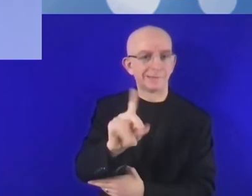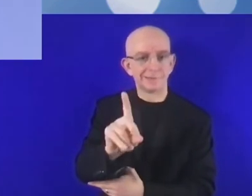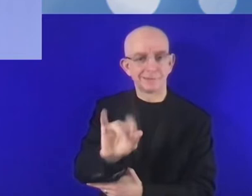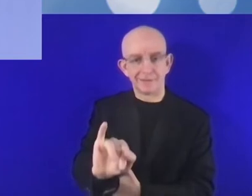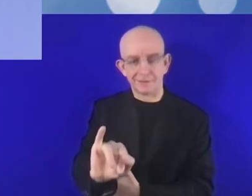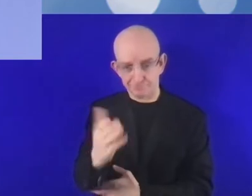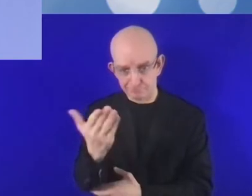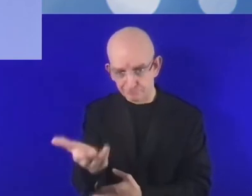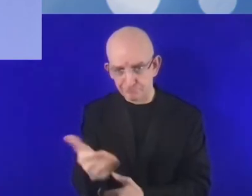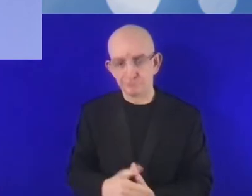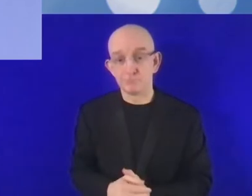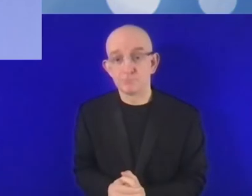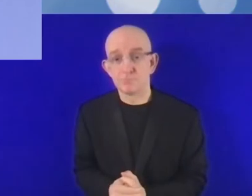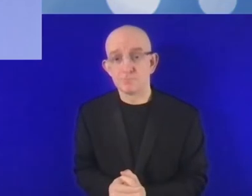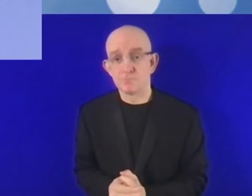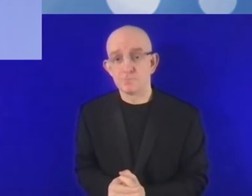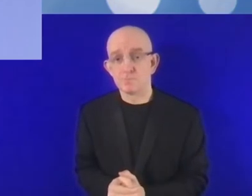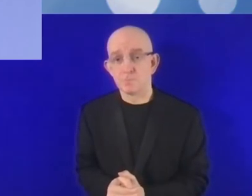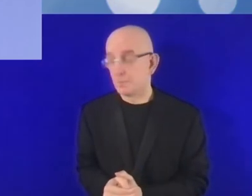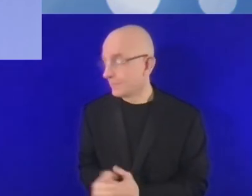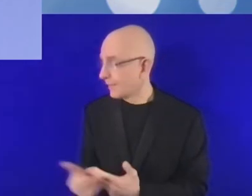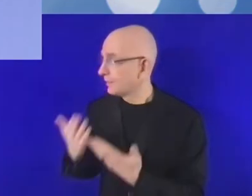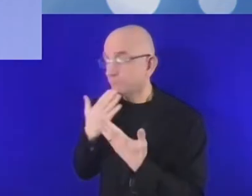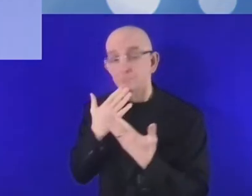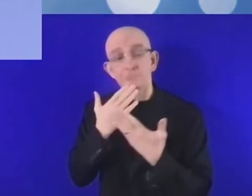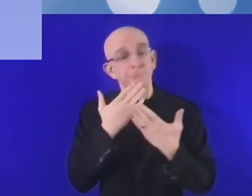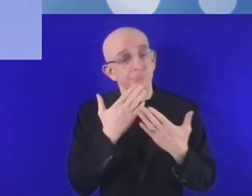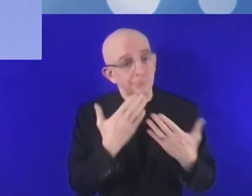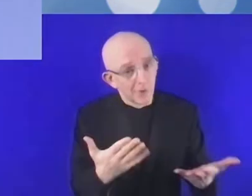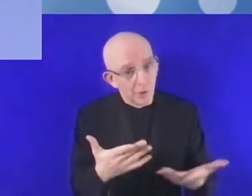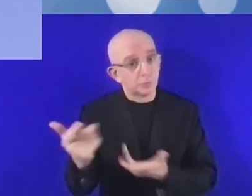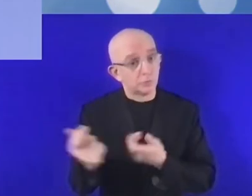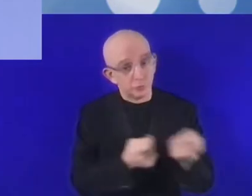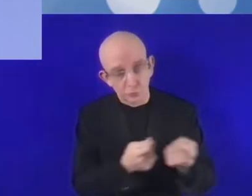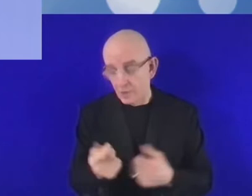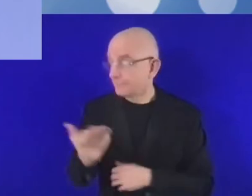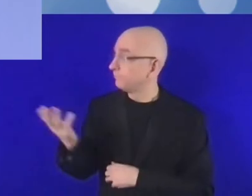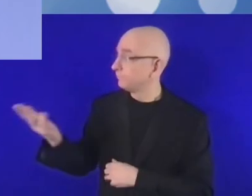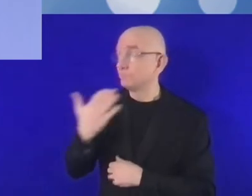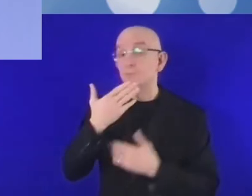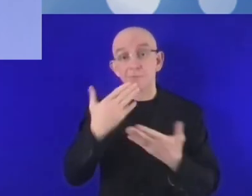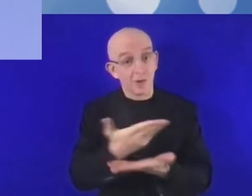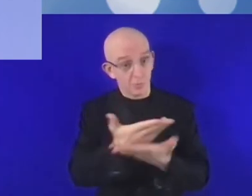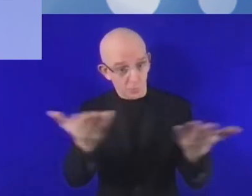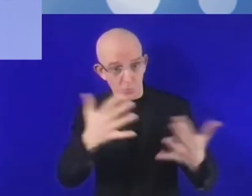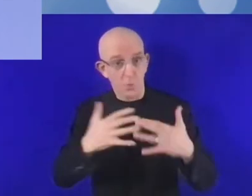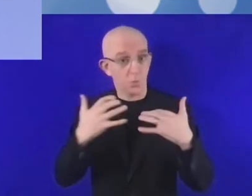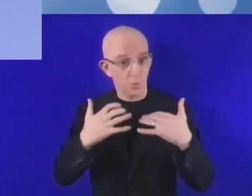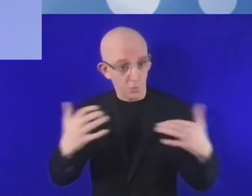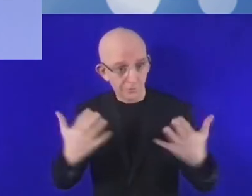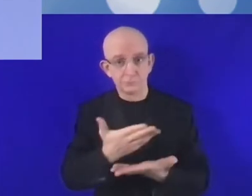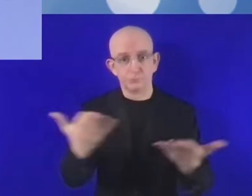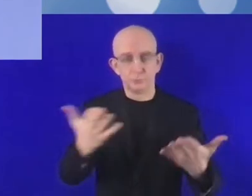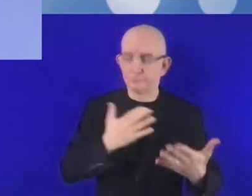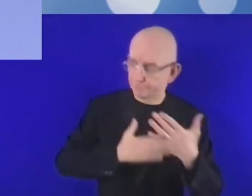thank you audiences again for your patience first of all i would like to say we have to